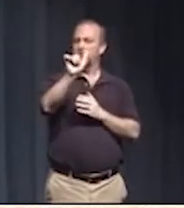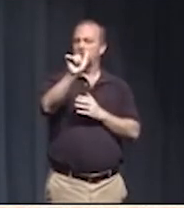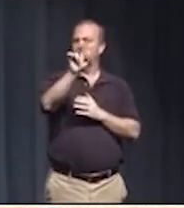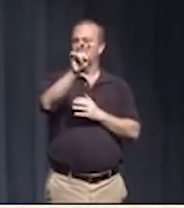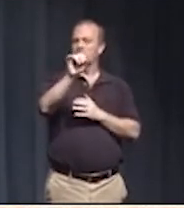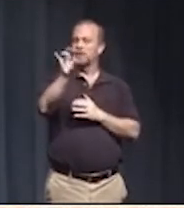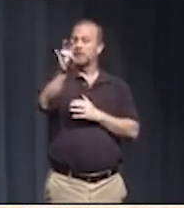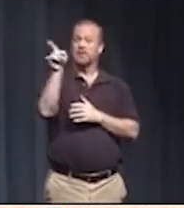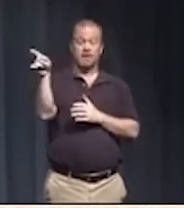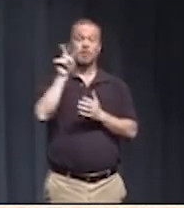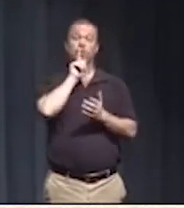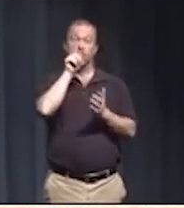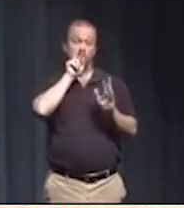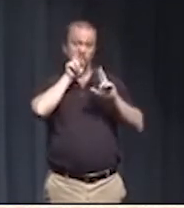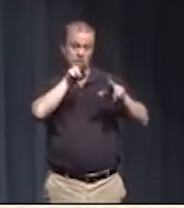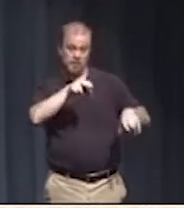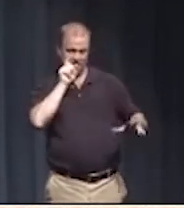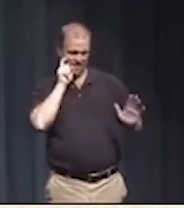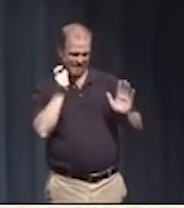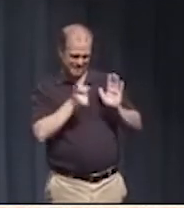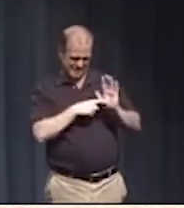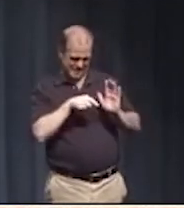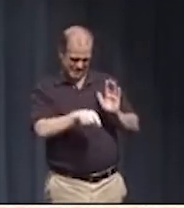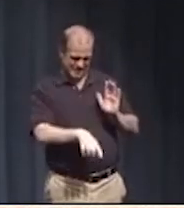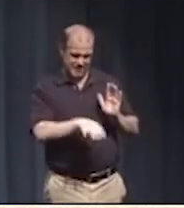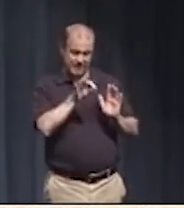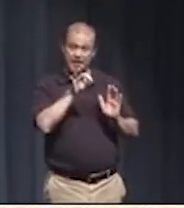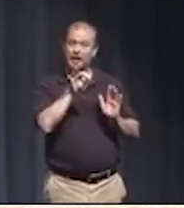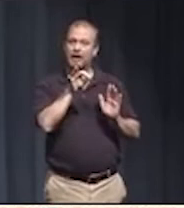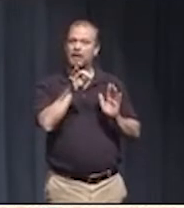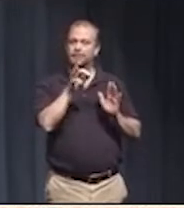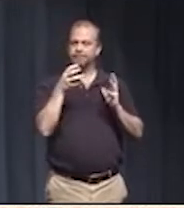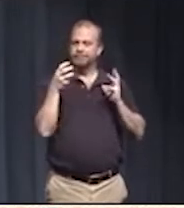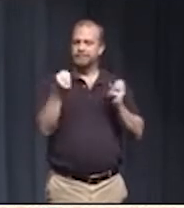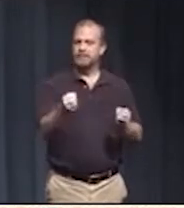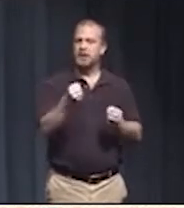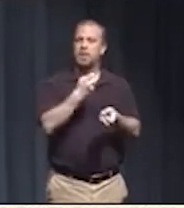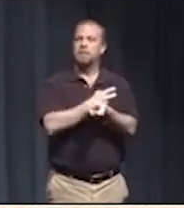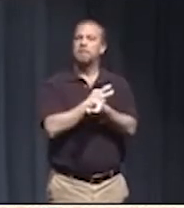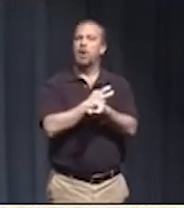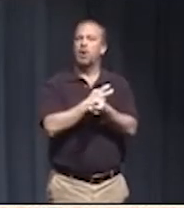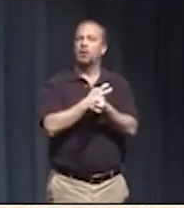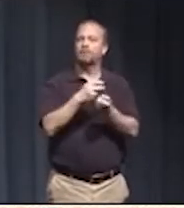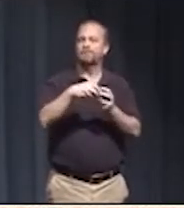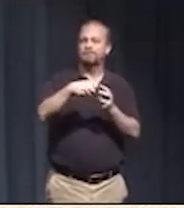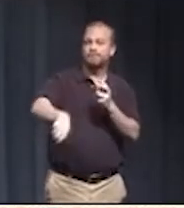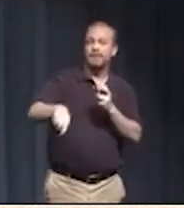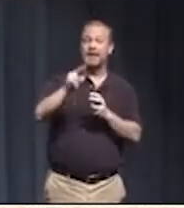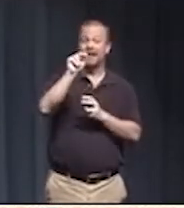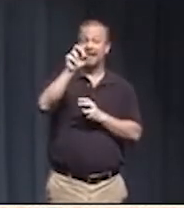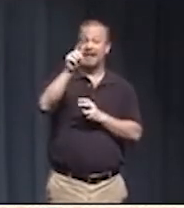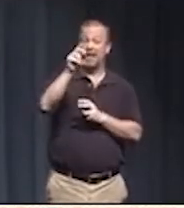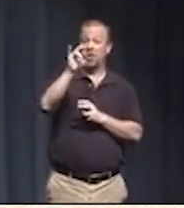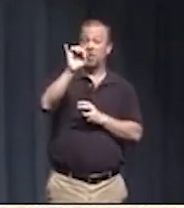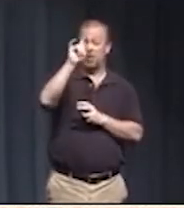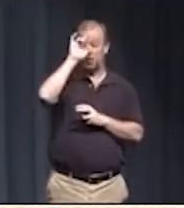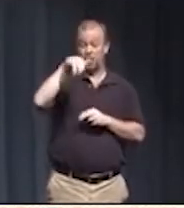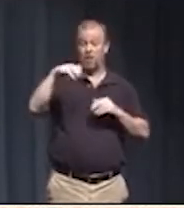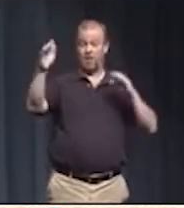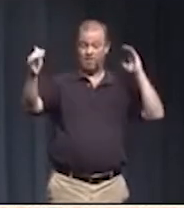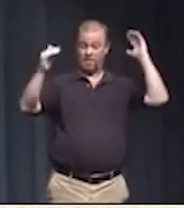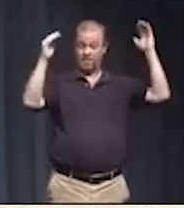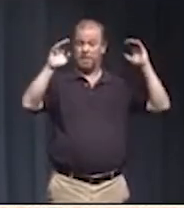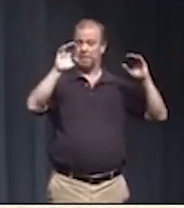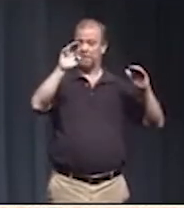They actually reported a finding based on healed bone fractures that indicated that Neanderthals were at a